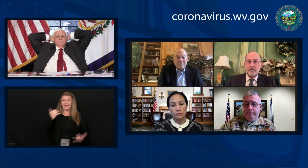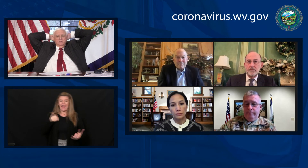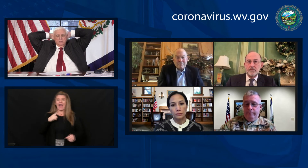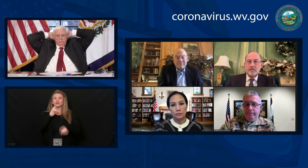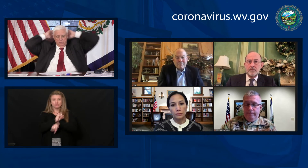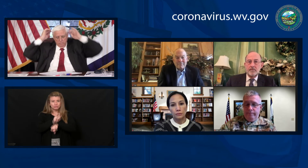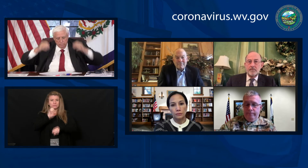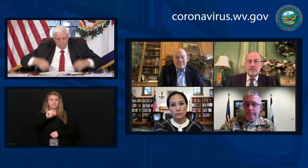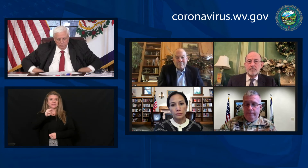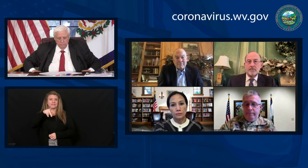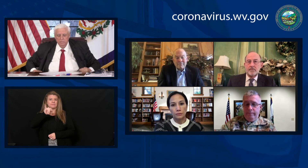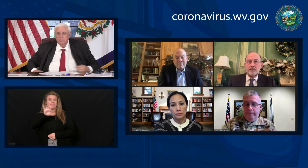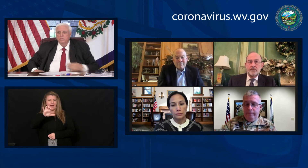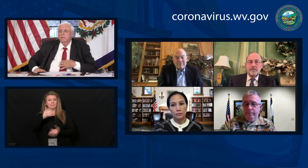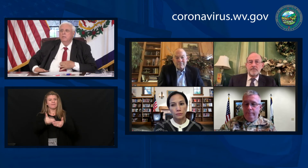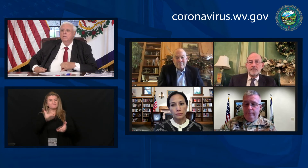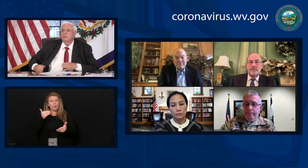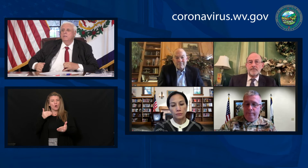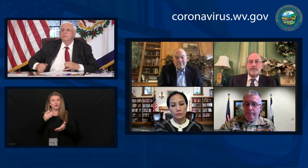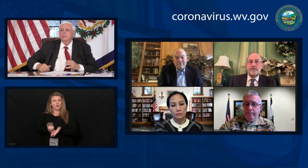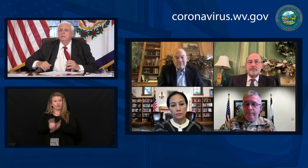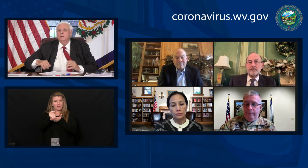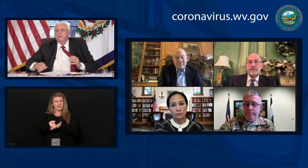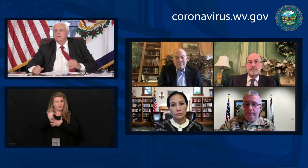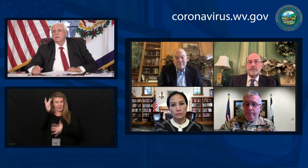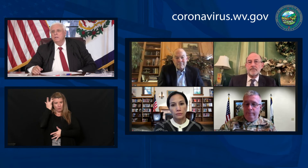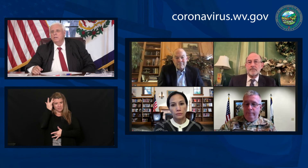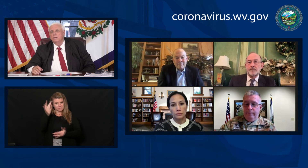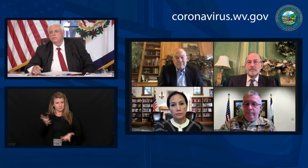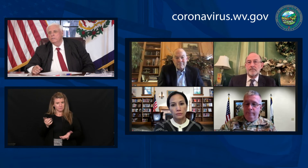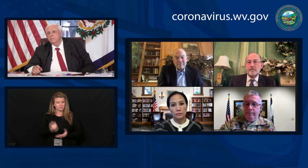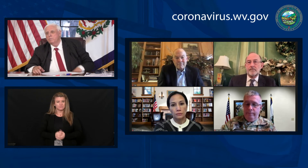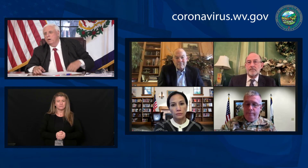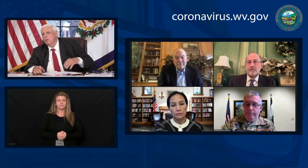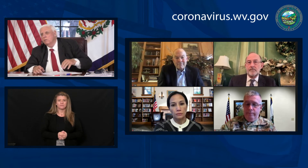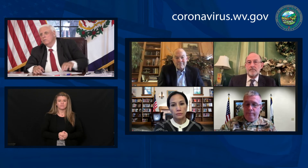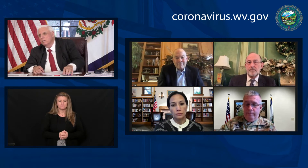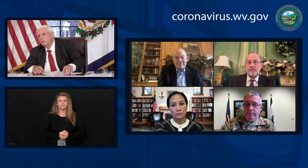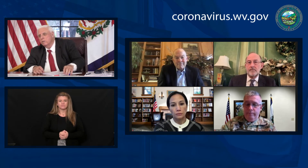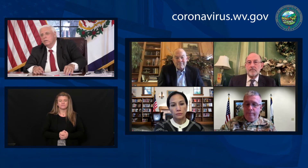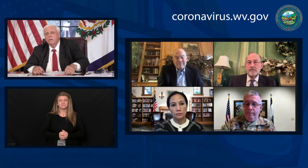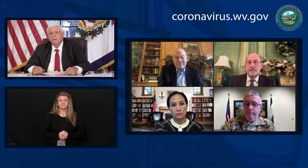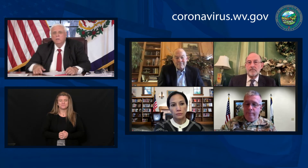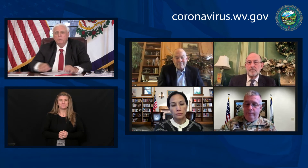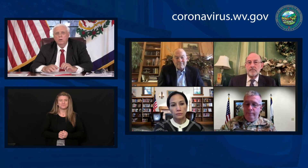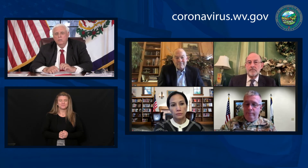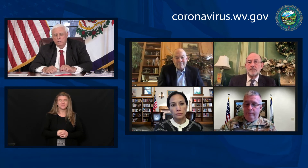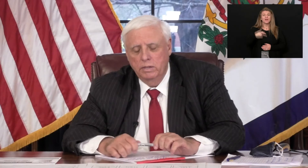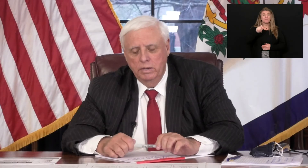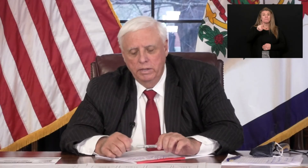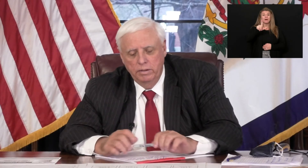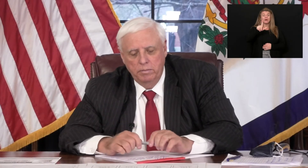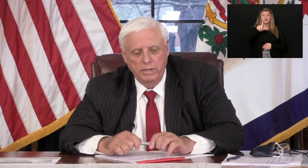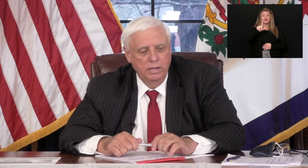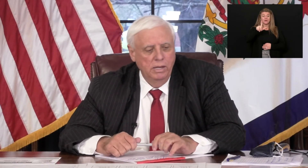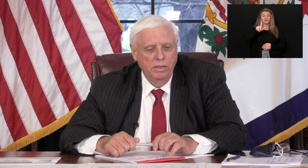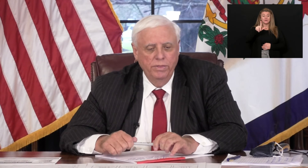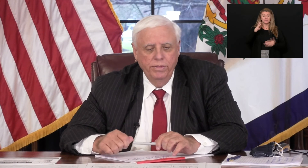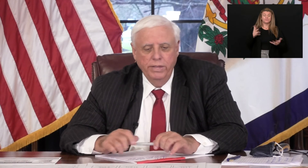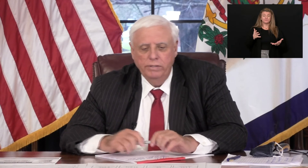now, before you get treated for the illness? Is this Paul? Okay. Paul, I